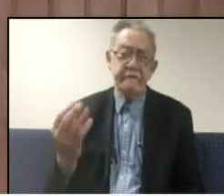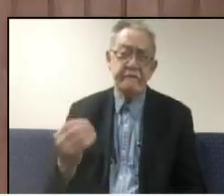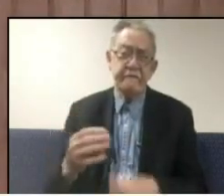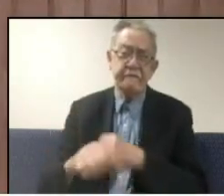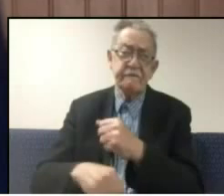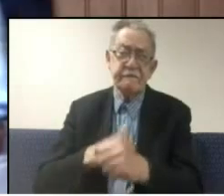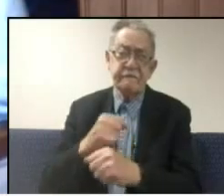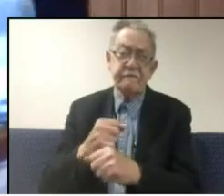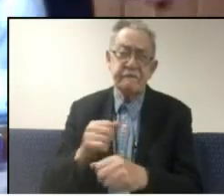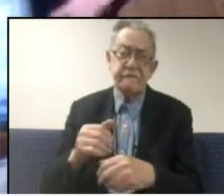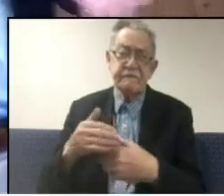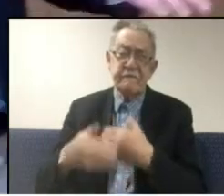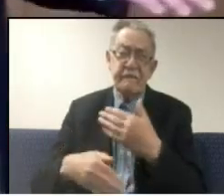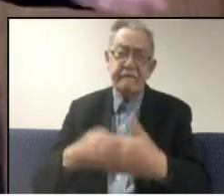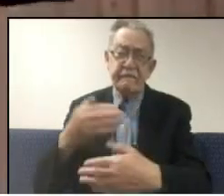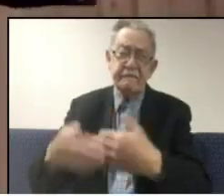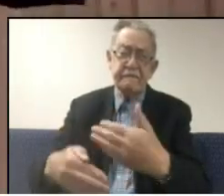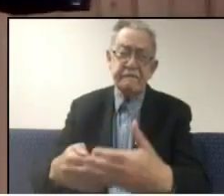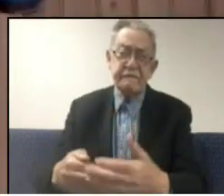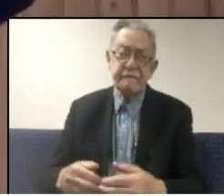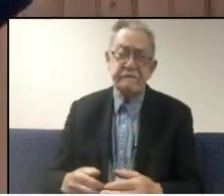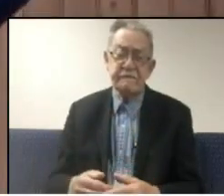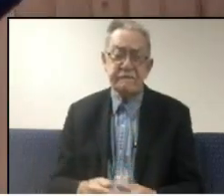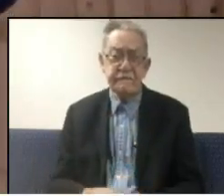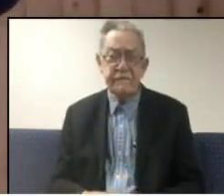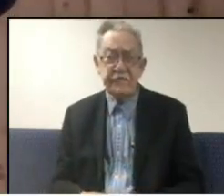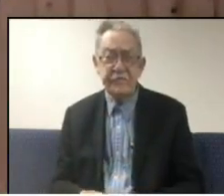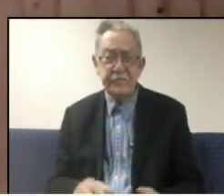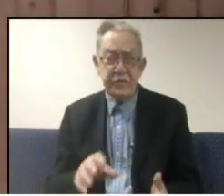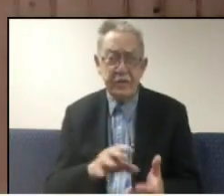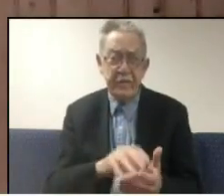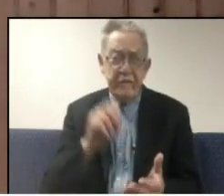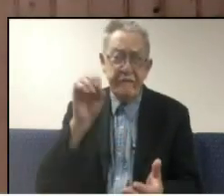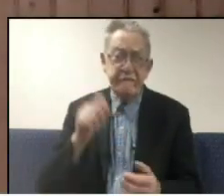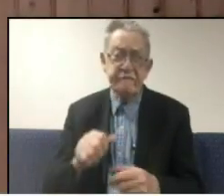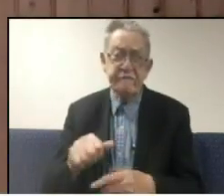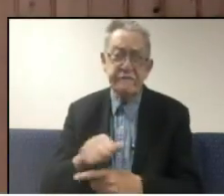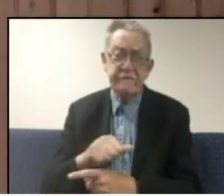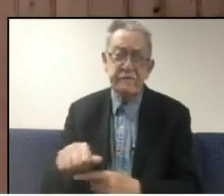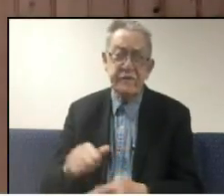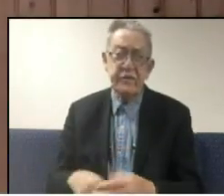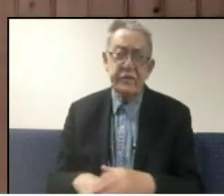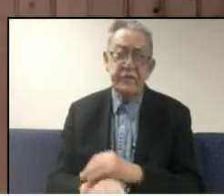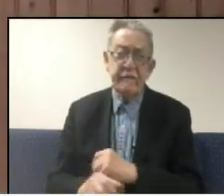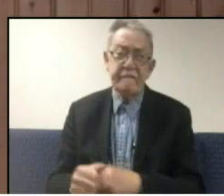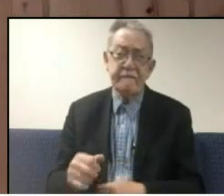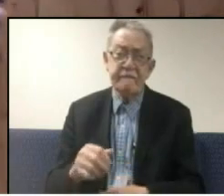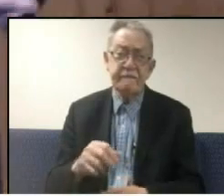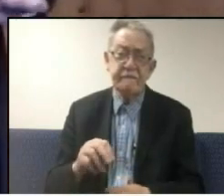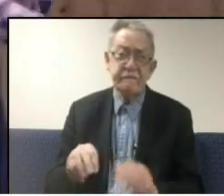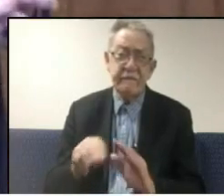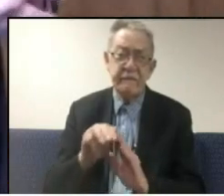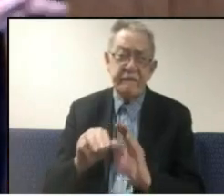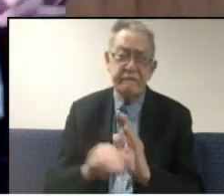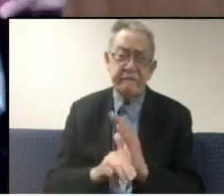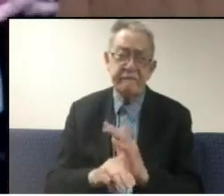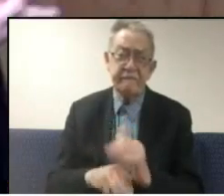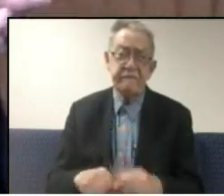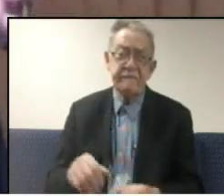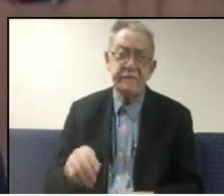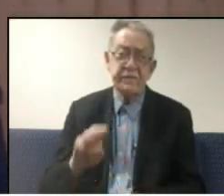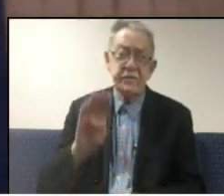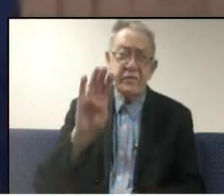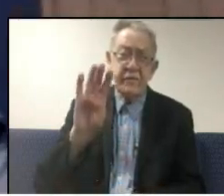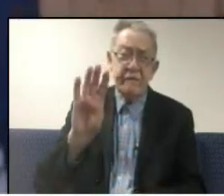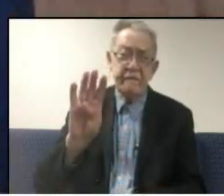up, he tells us in the later part of these verses. For Moses, it was a